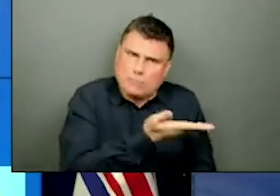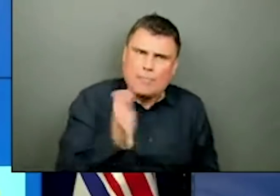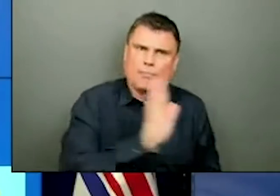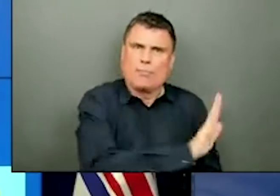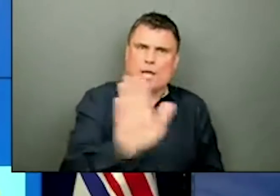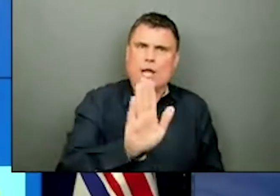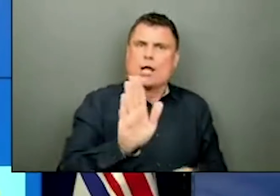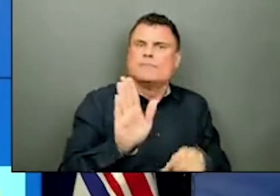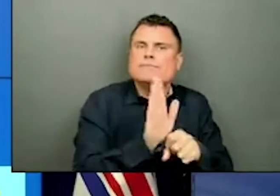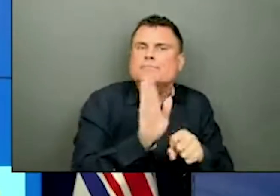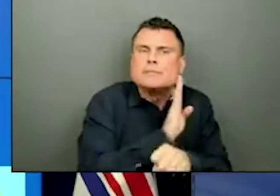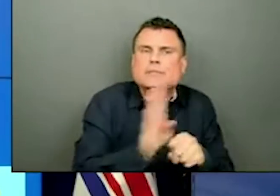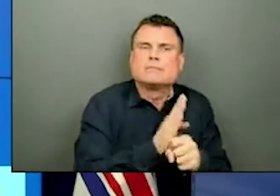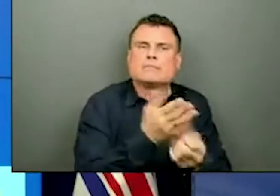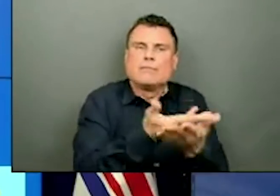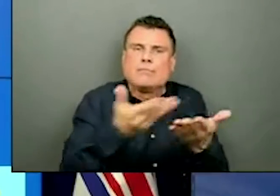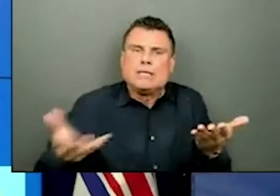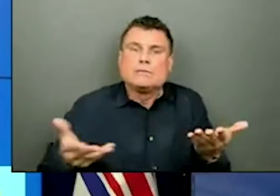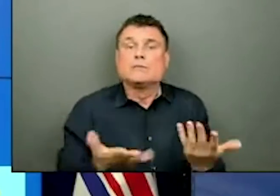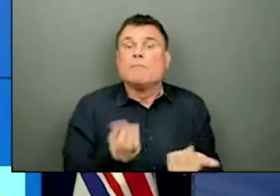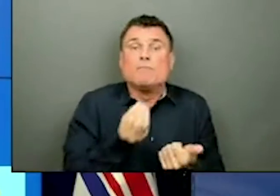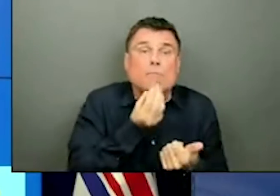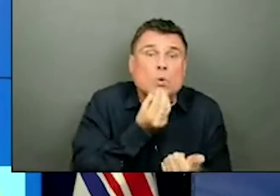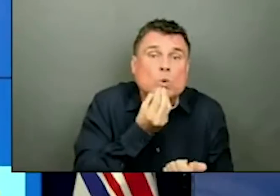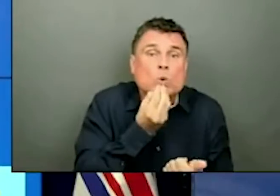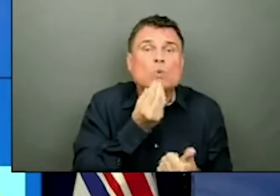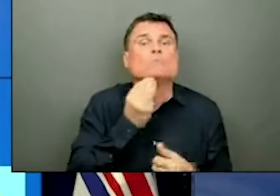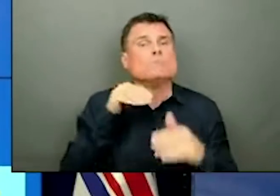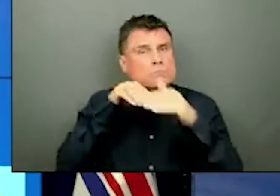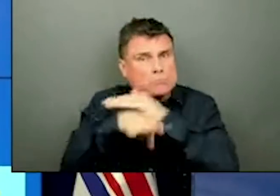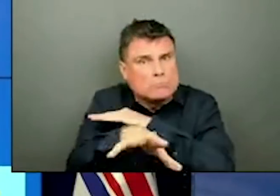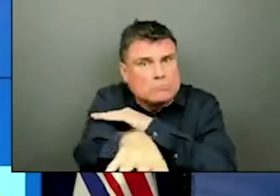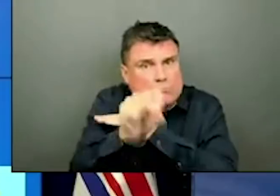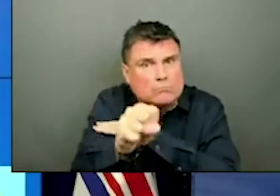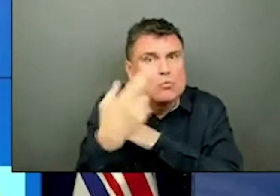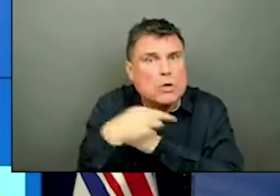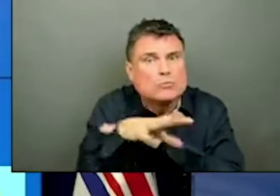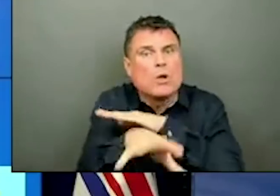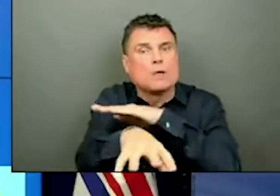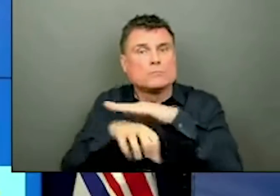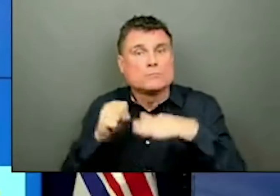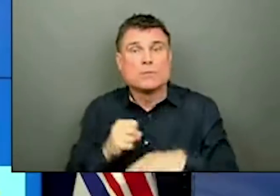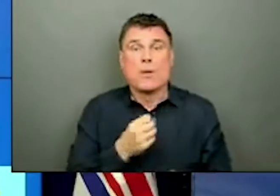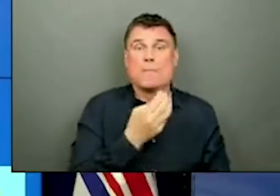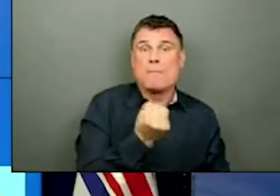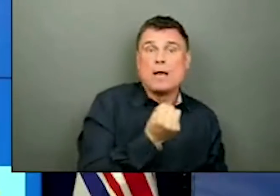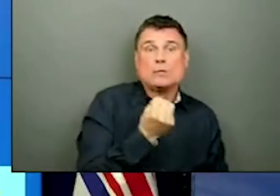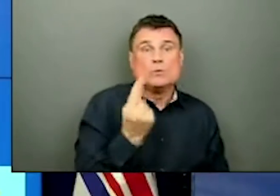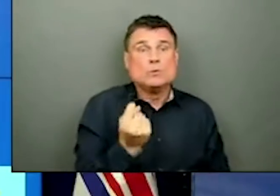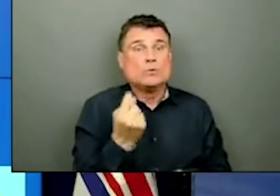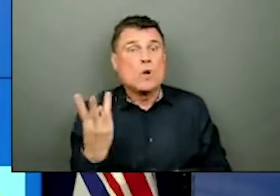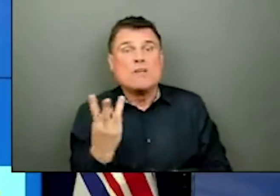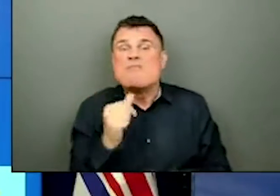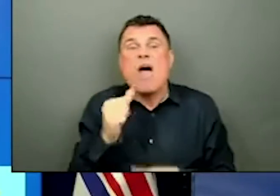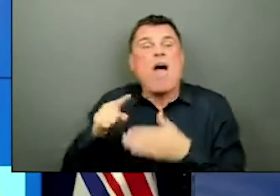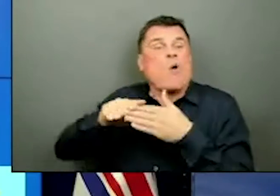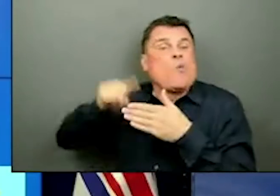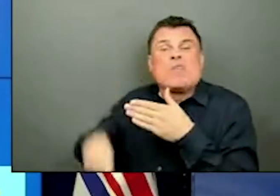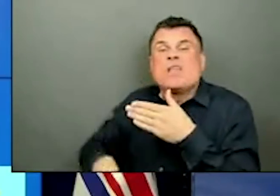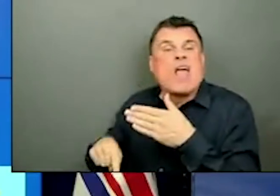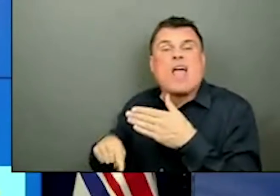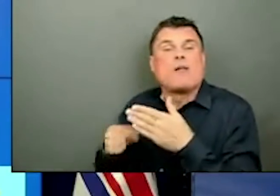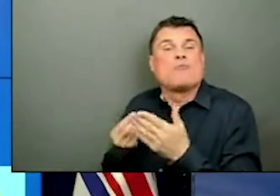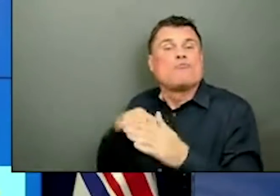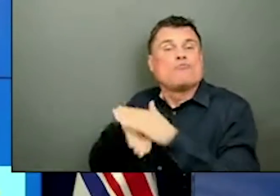meal, please go pick it up, and don't just wait the weekend. Go Monday, Tuesday, Wednesday. That's when they need the support the most. So with that,